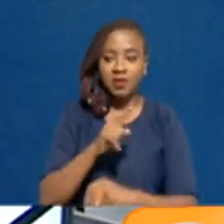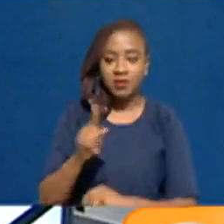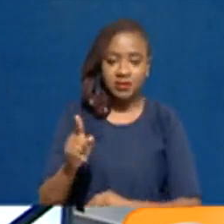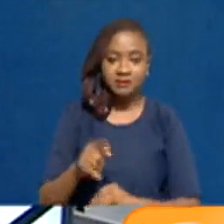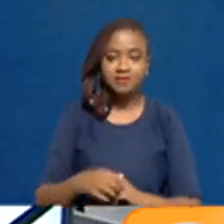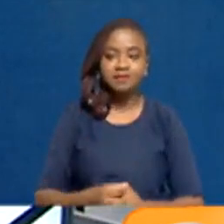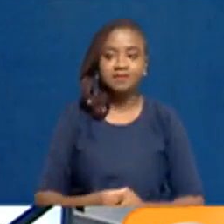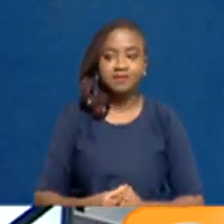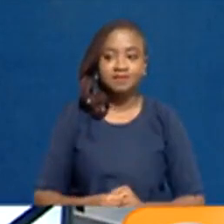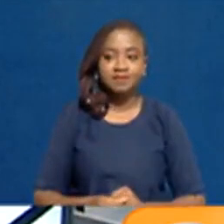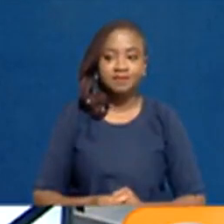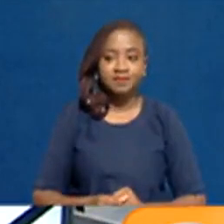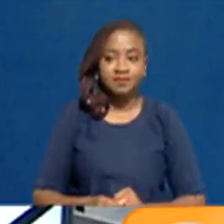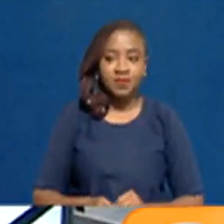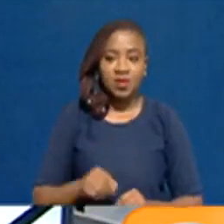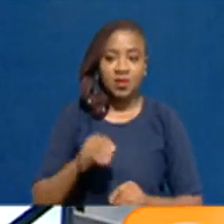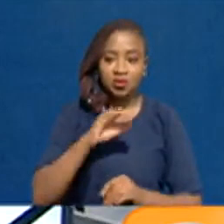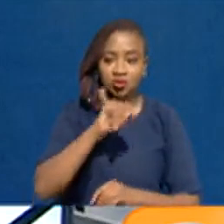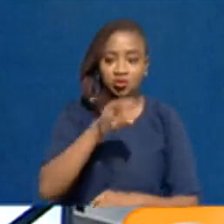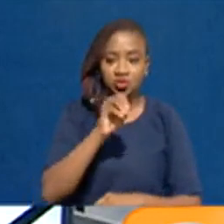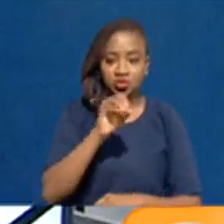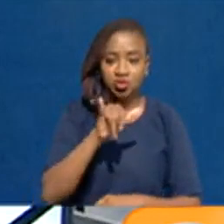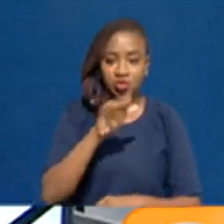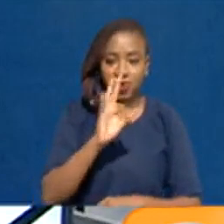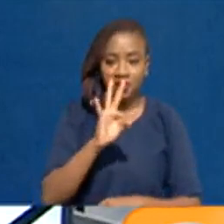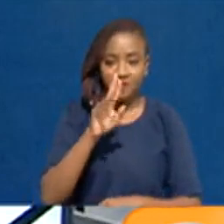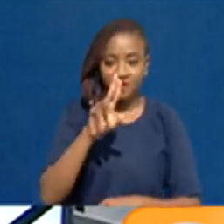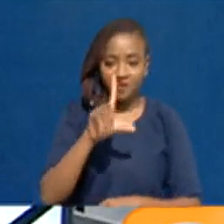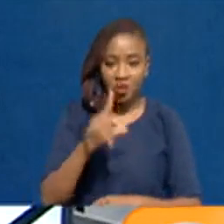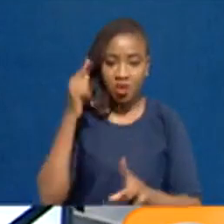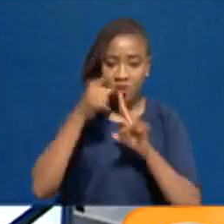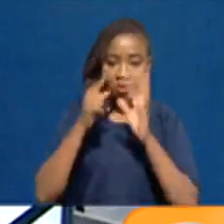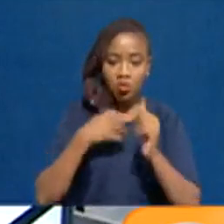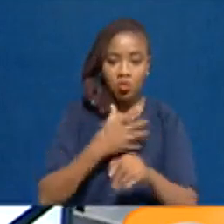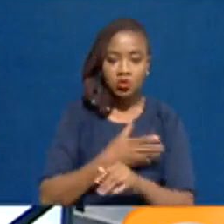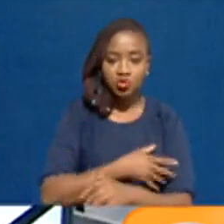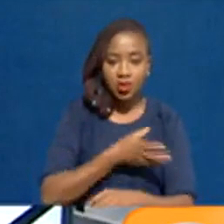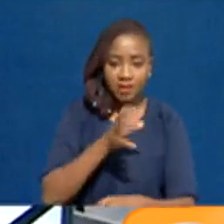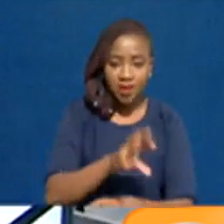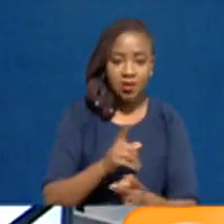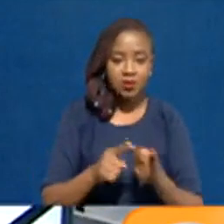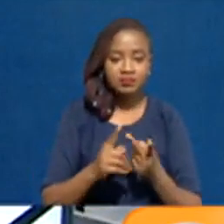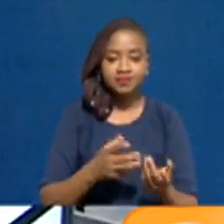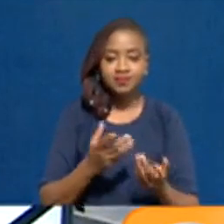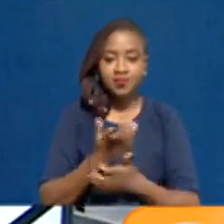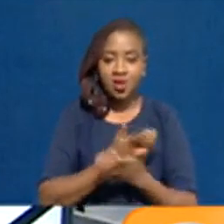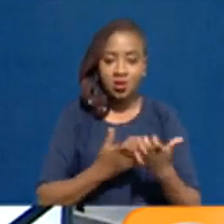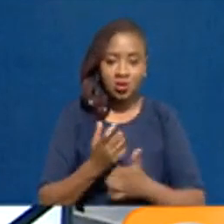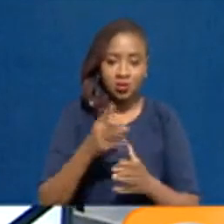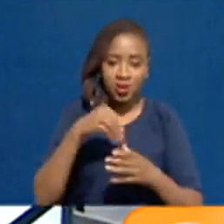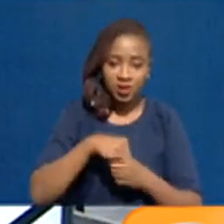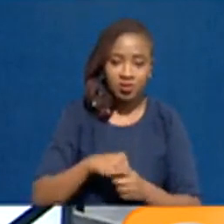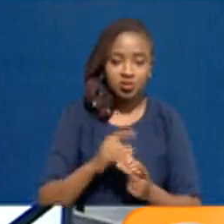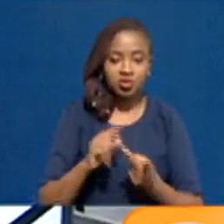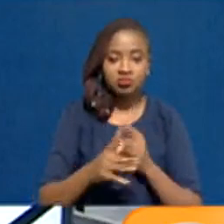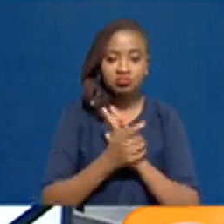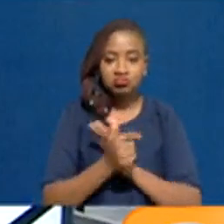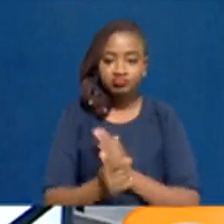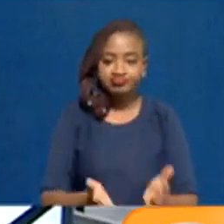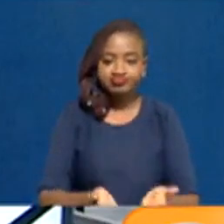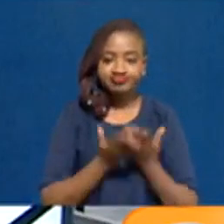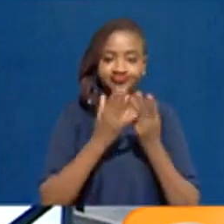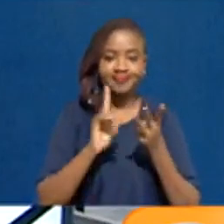Women Organization seeks to empower women economically through financial inclusion, skills development, market access and linkages